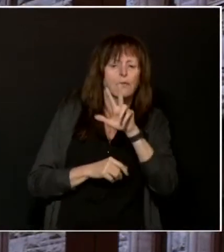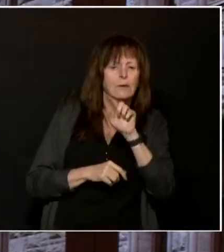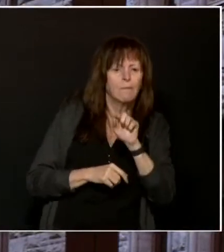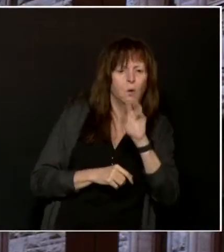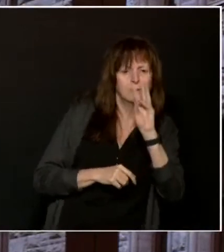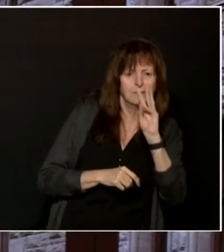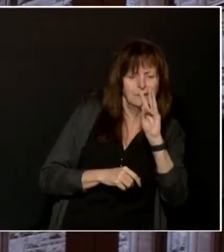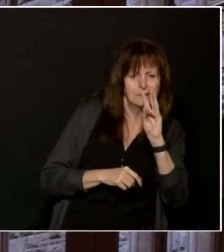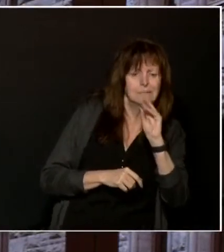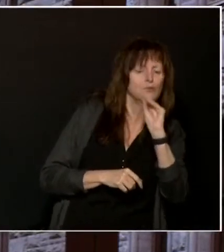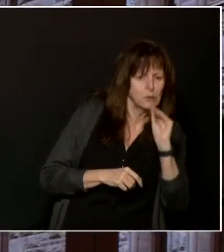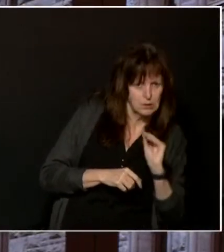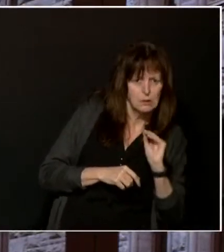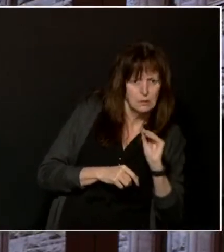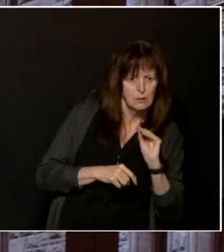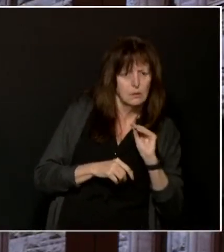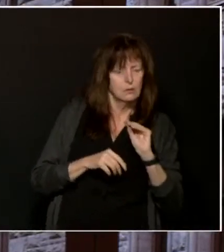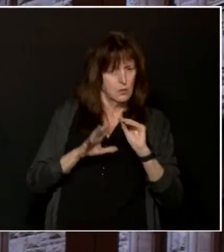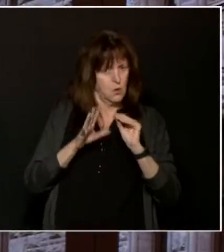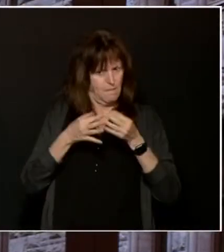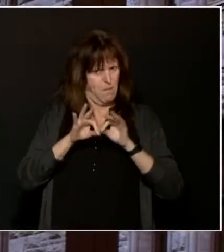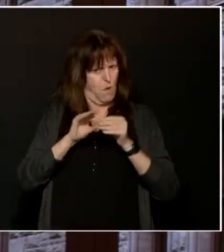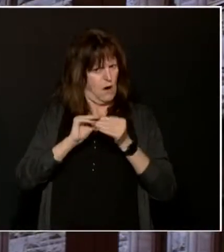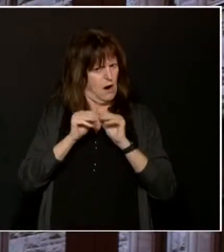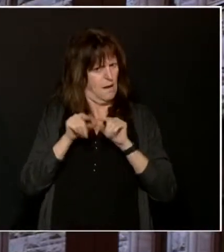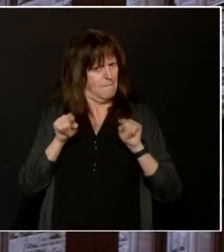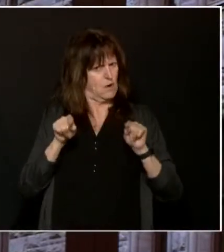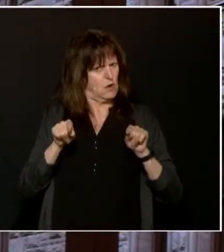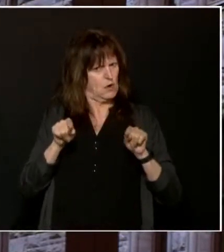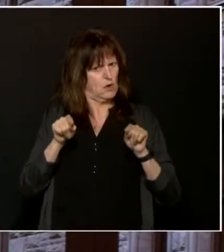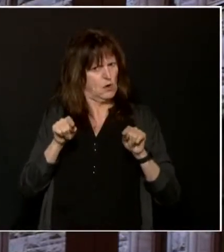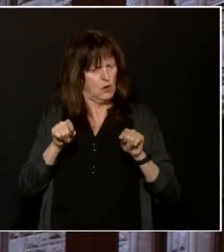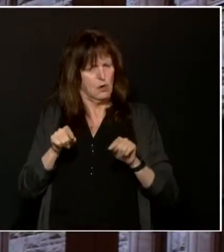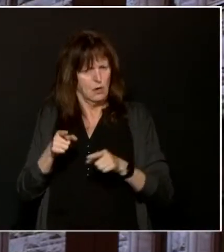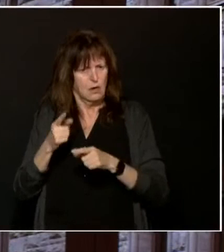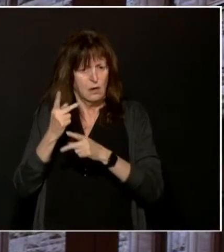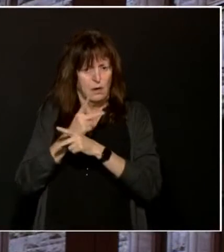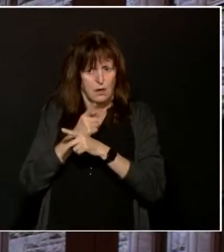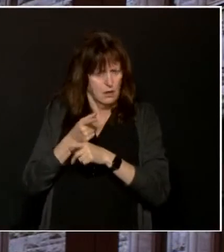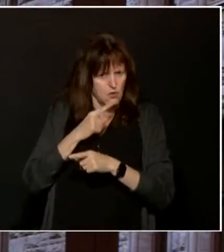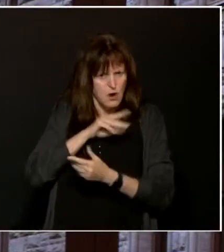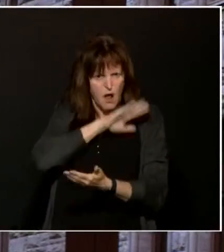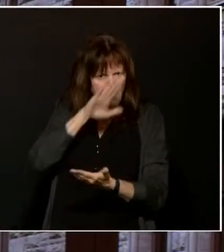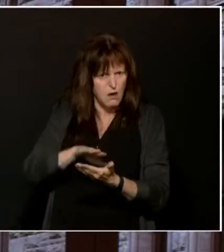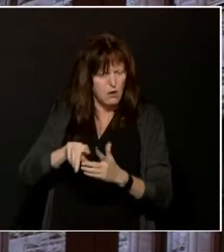a important metric, and it's the lowest positivity rate we've seen since March the 20th.